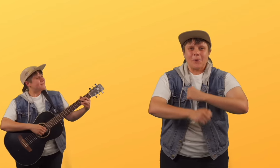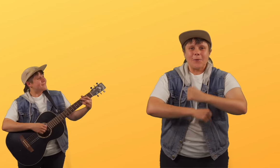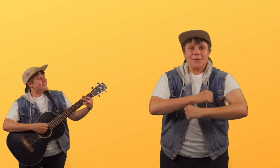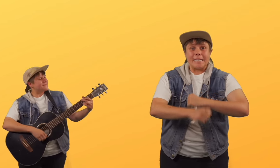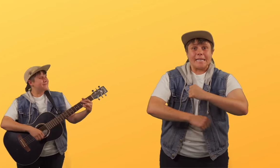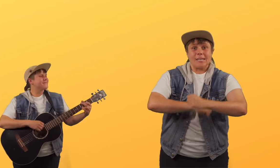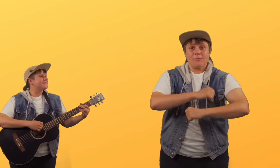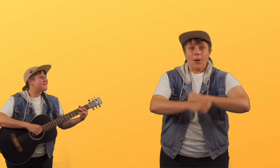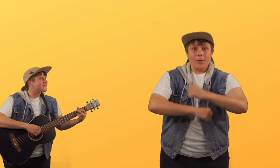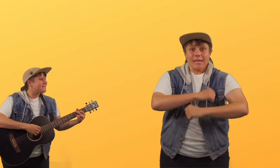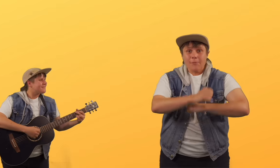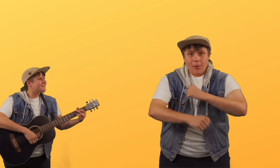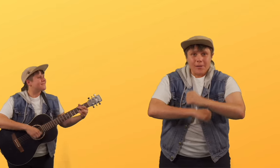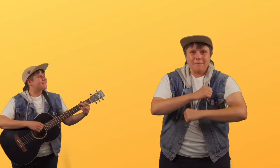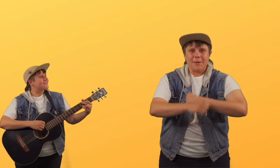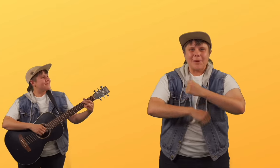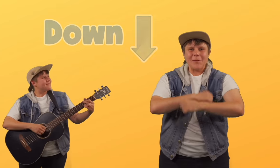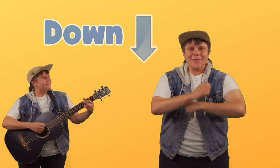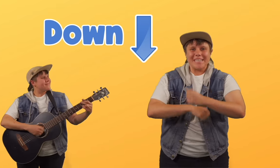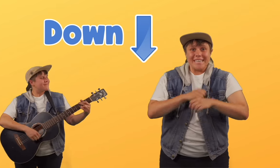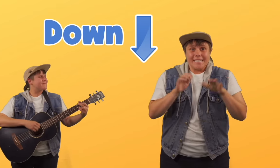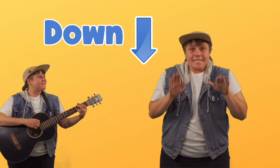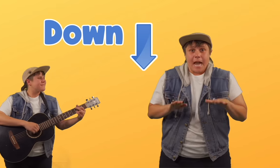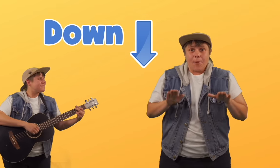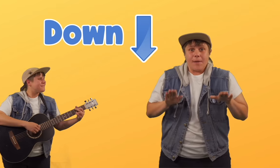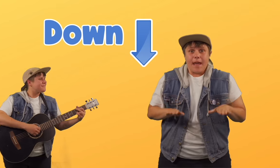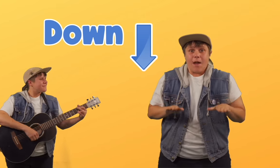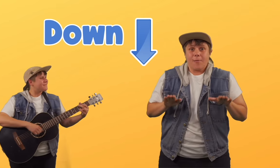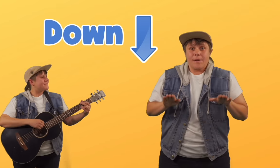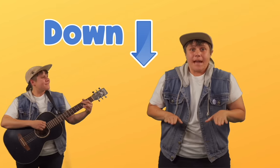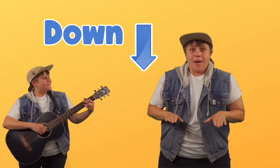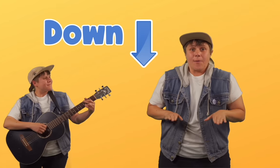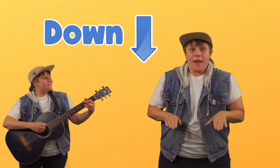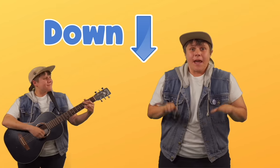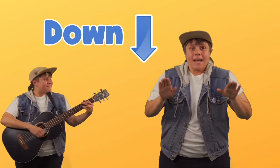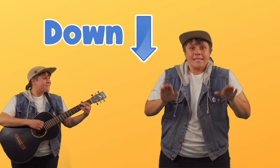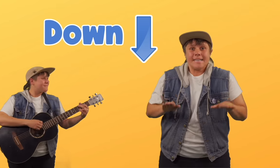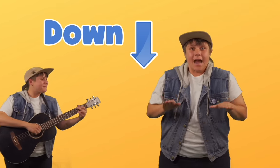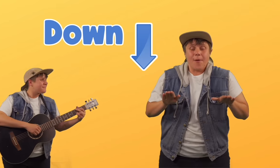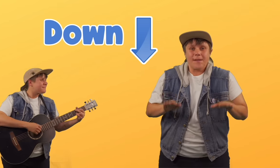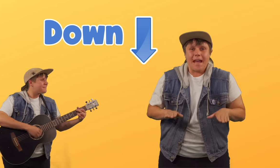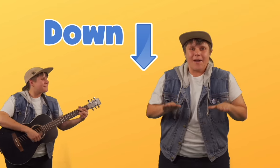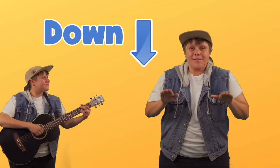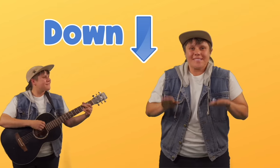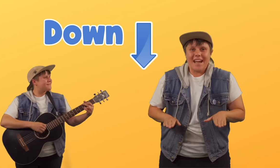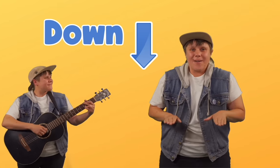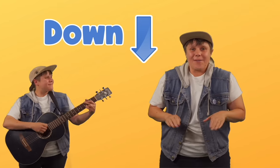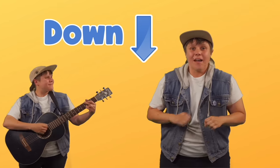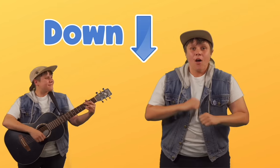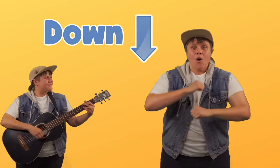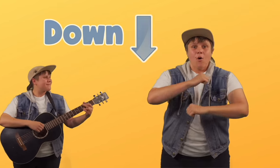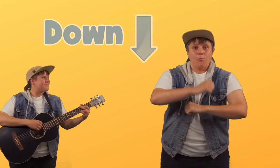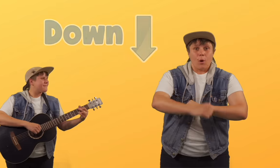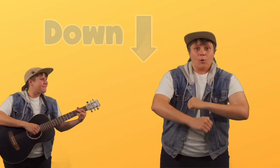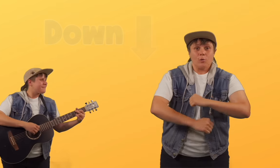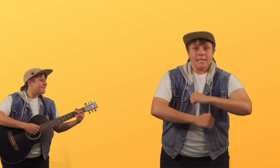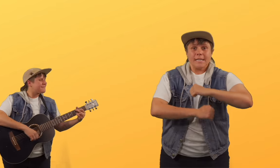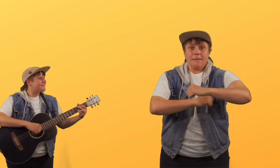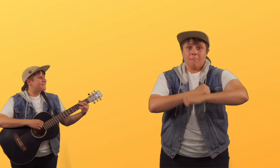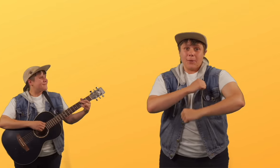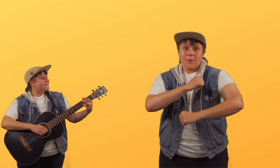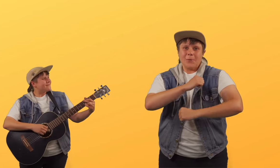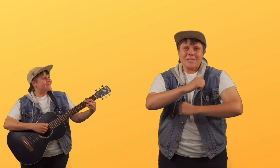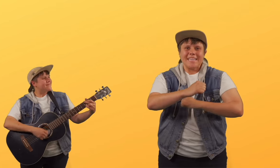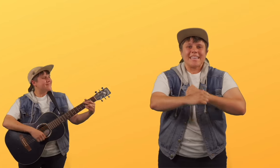roly, poly. Roly, roly, poly. Down, down, down. Down, down, down.